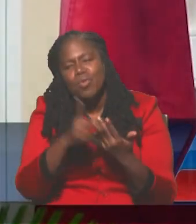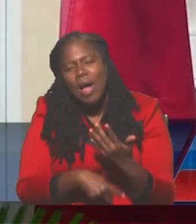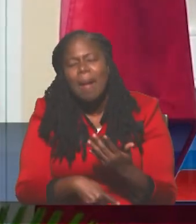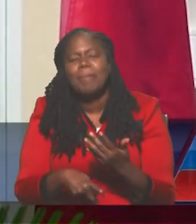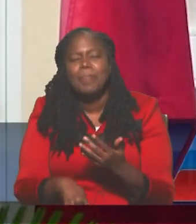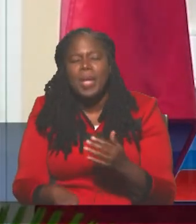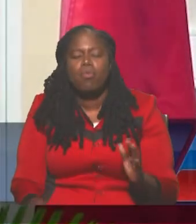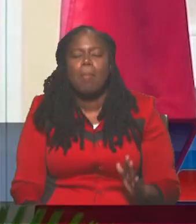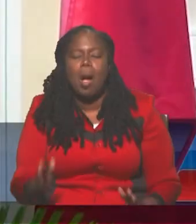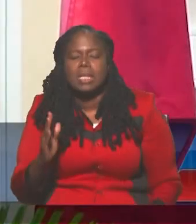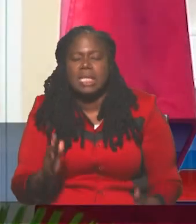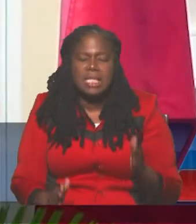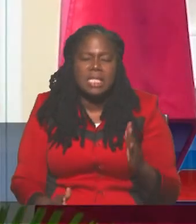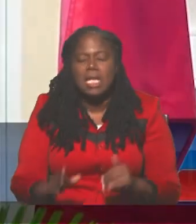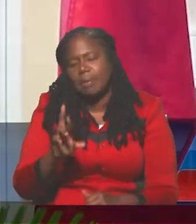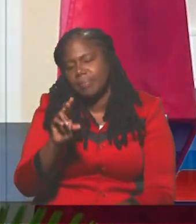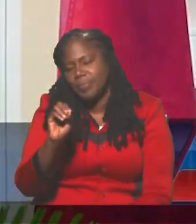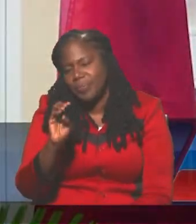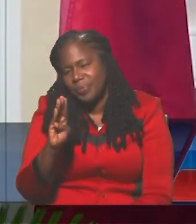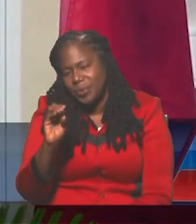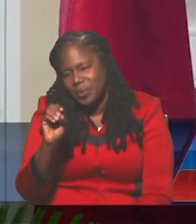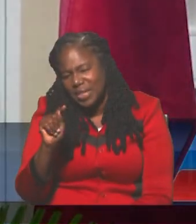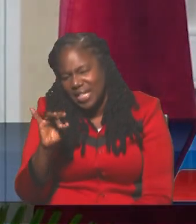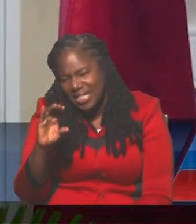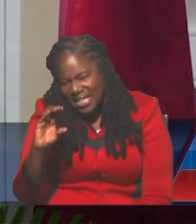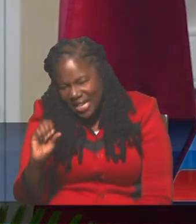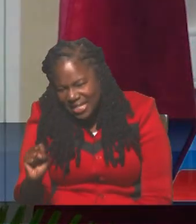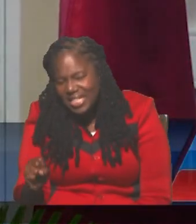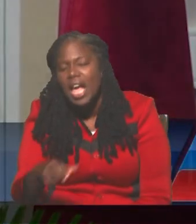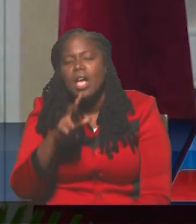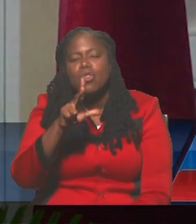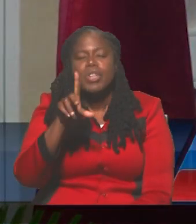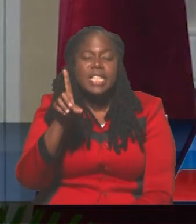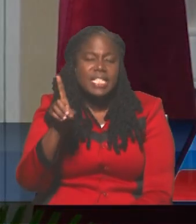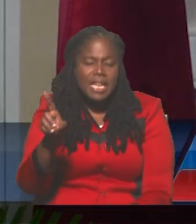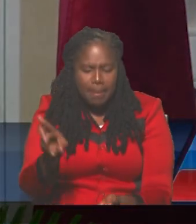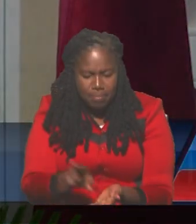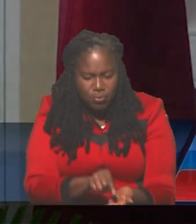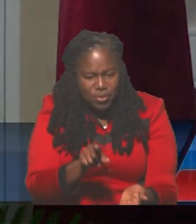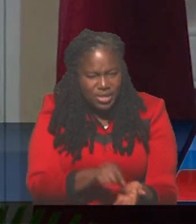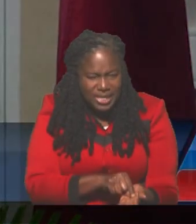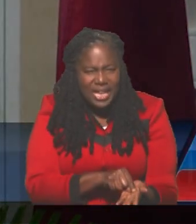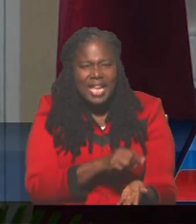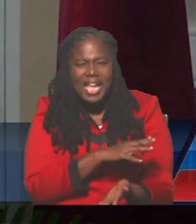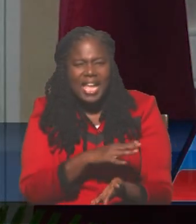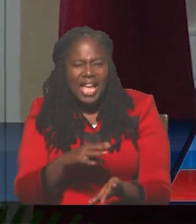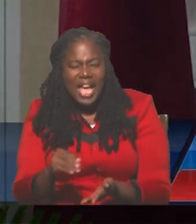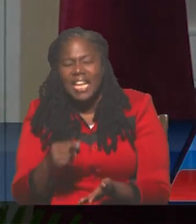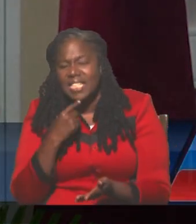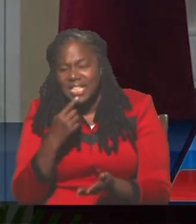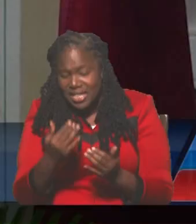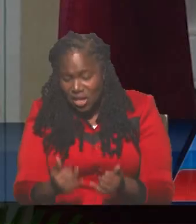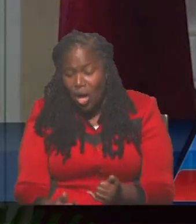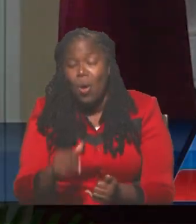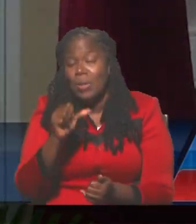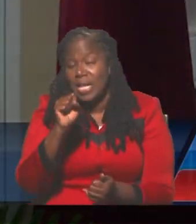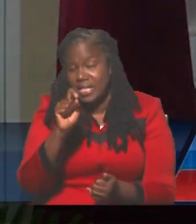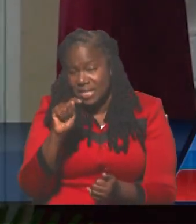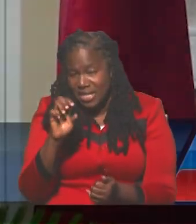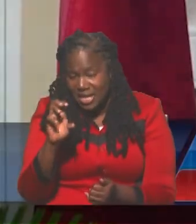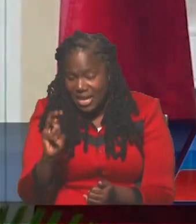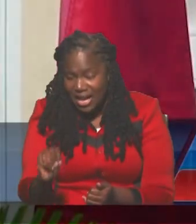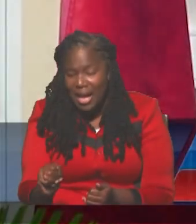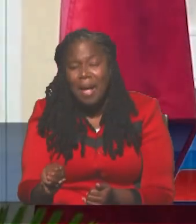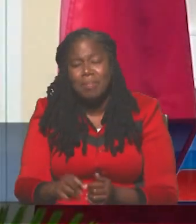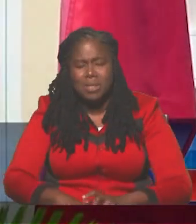electronics, virtual reality. Every year, this STEM, or should I say STEAM, journey just